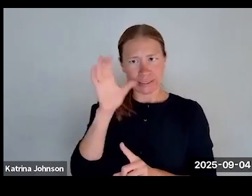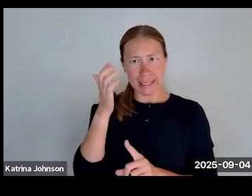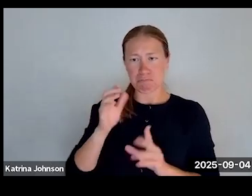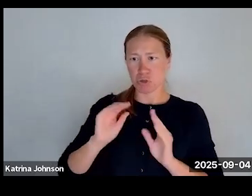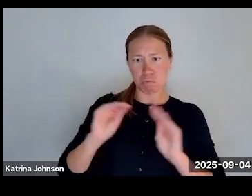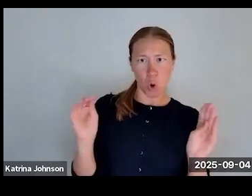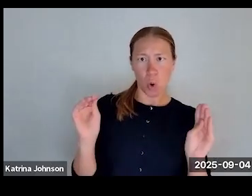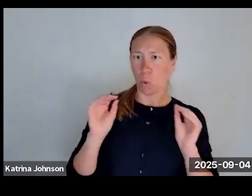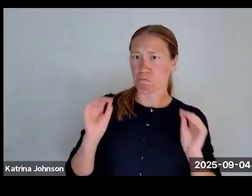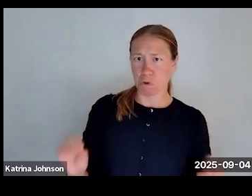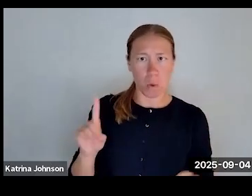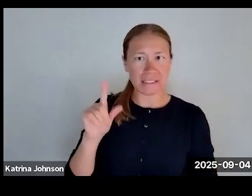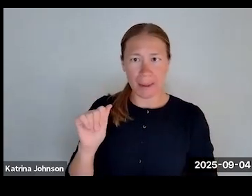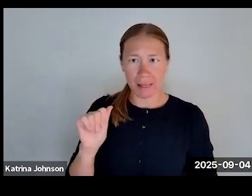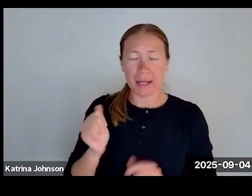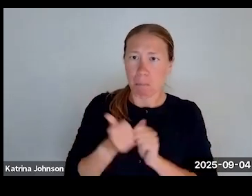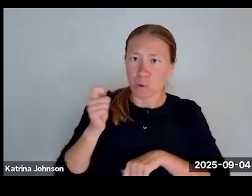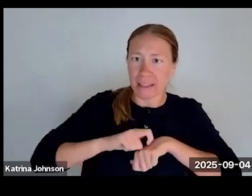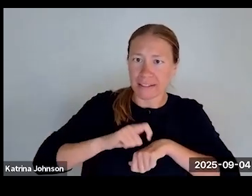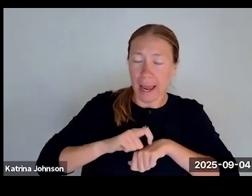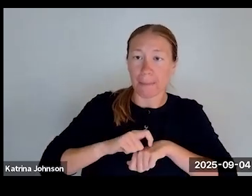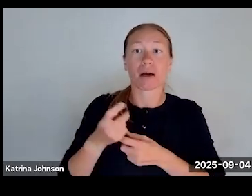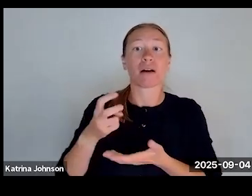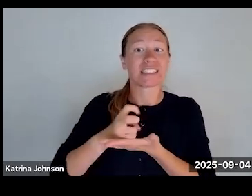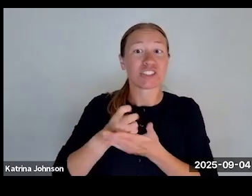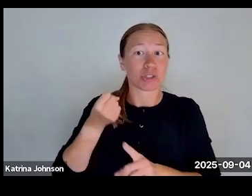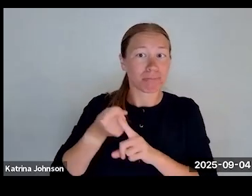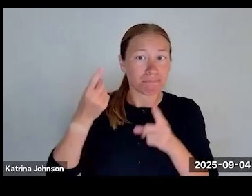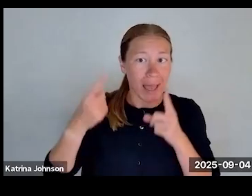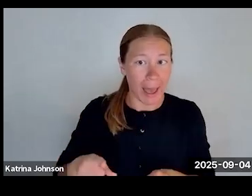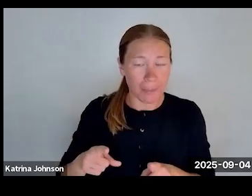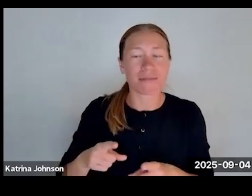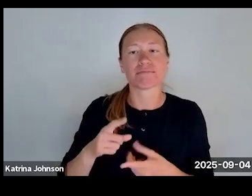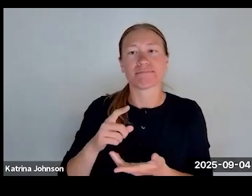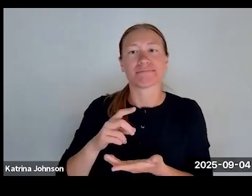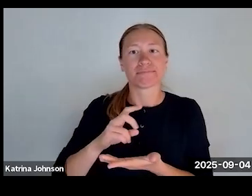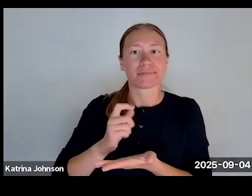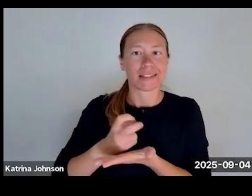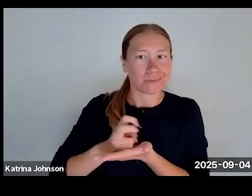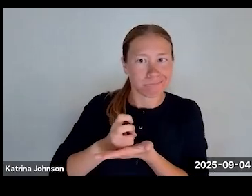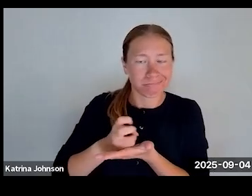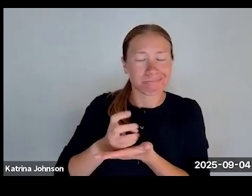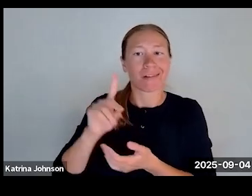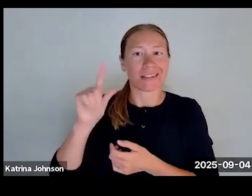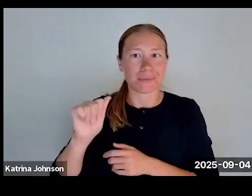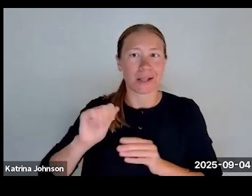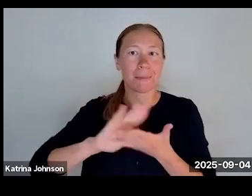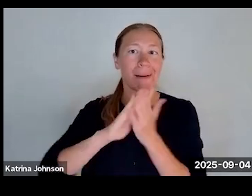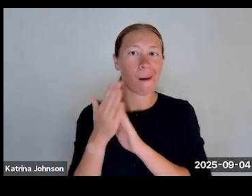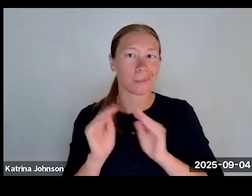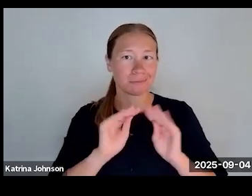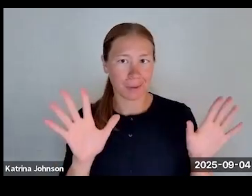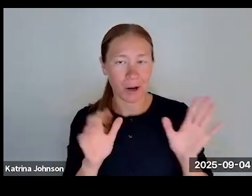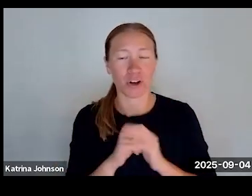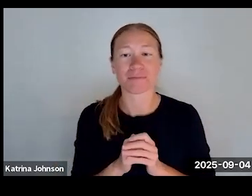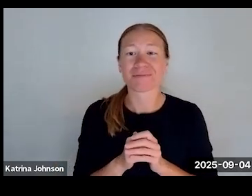seizure, their disability becomes apparent. As instructors, faculty, and even coworkers, we need to remember that